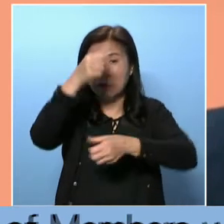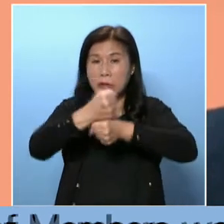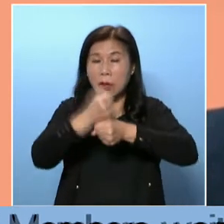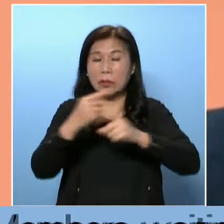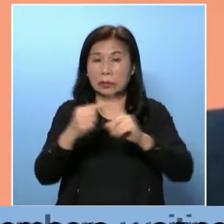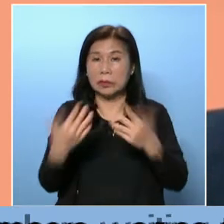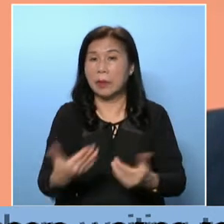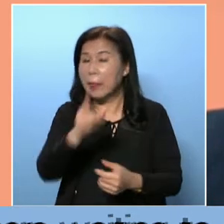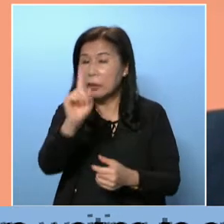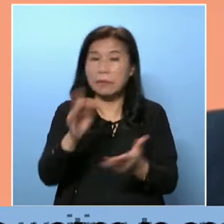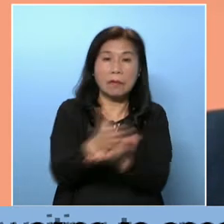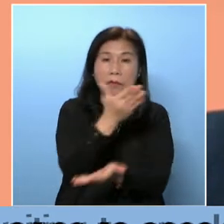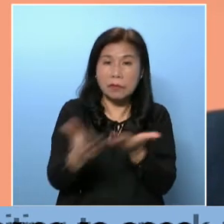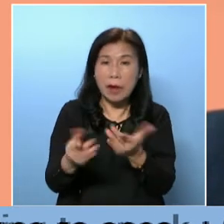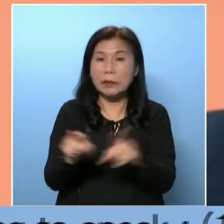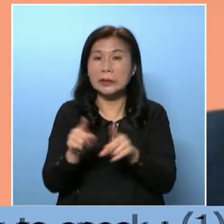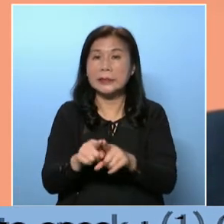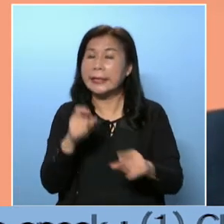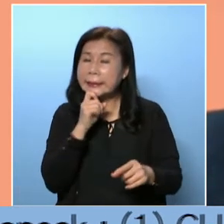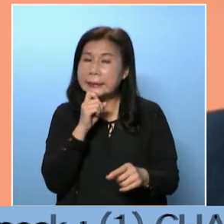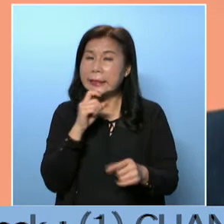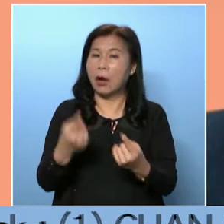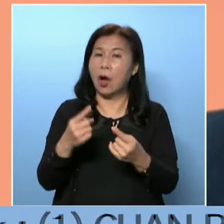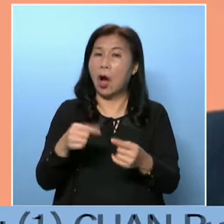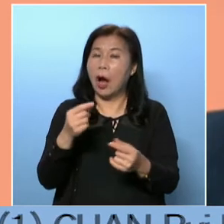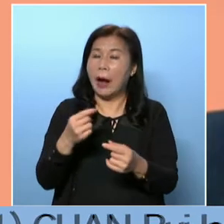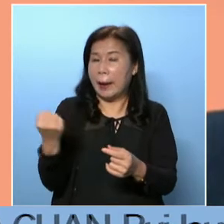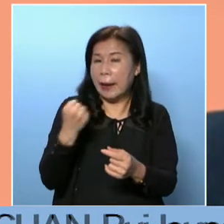67,000 disciplined service officers.